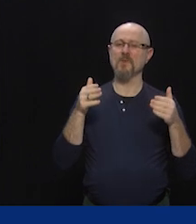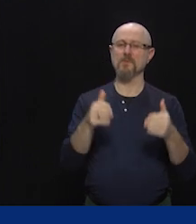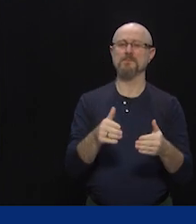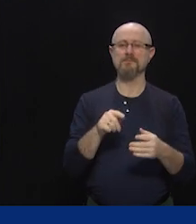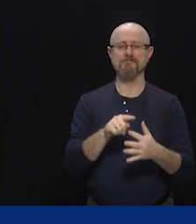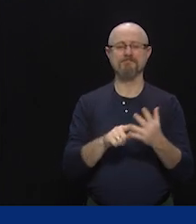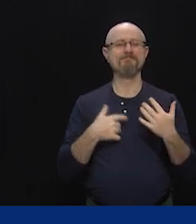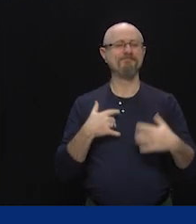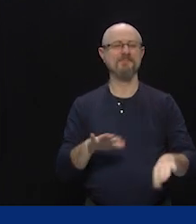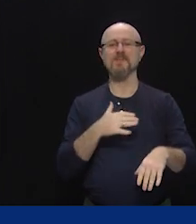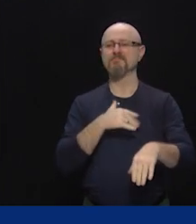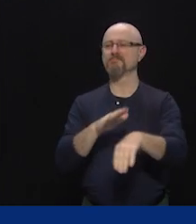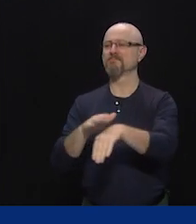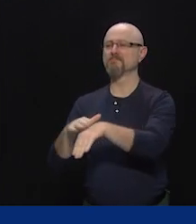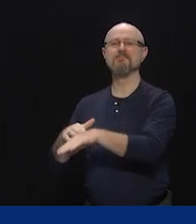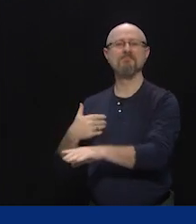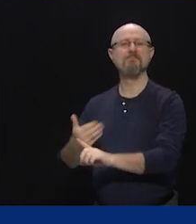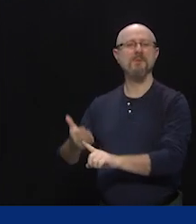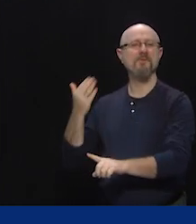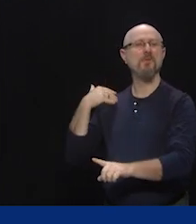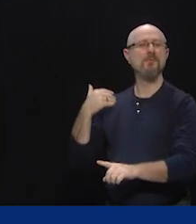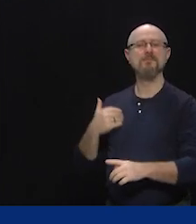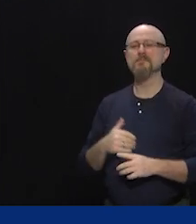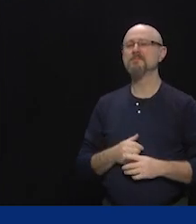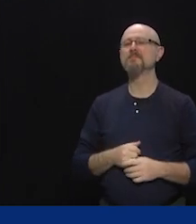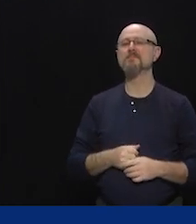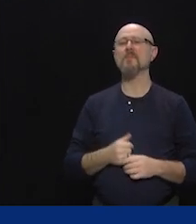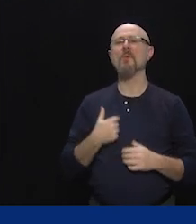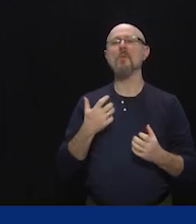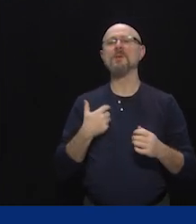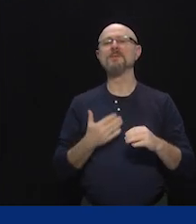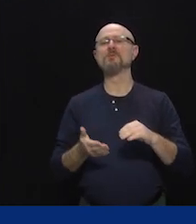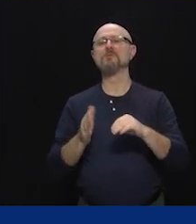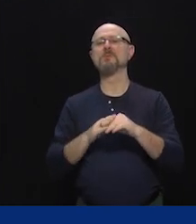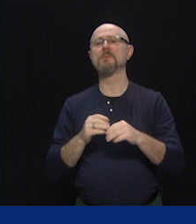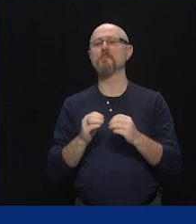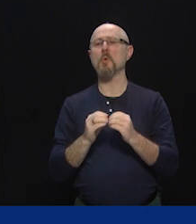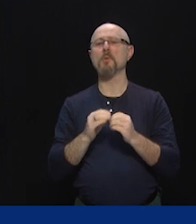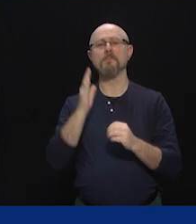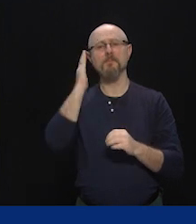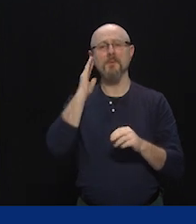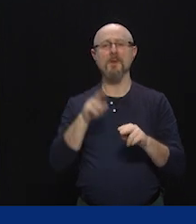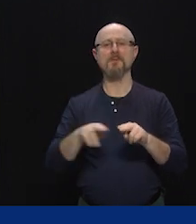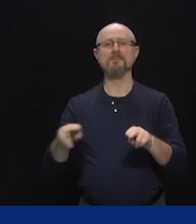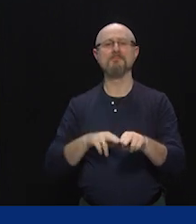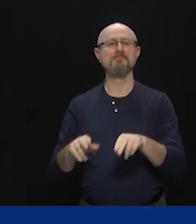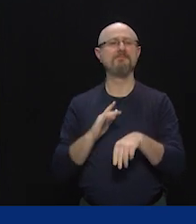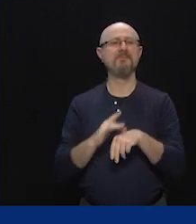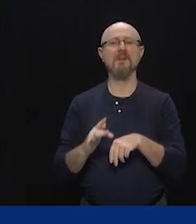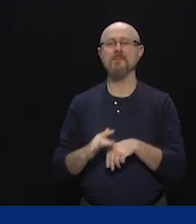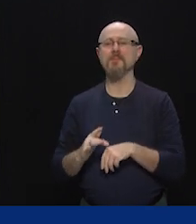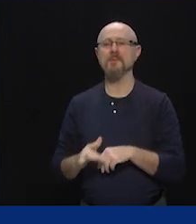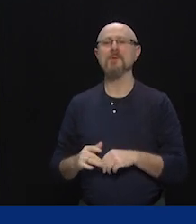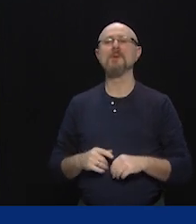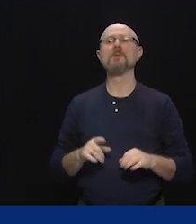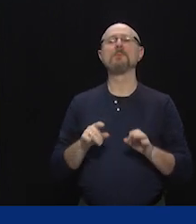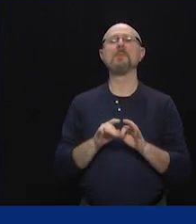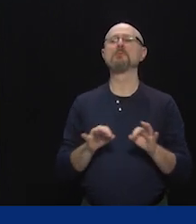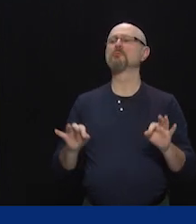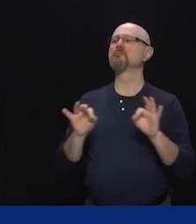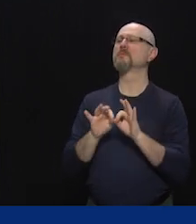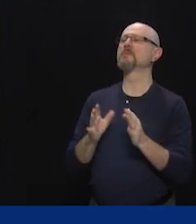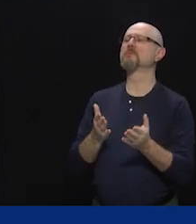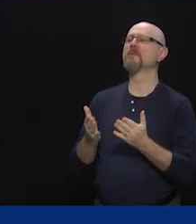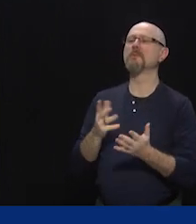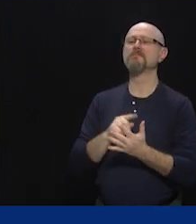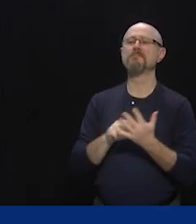this. We've taken major action to increase bed capacity and also protect critical services as part of our winter surge